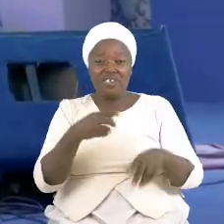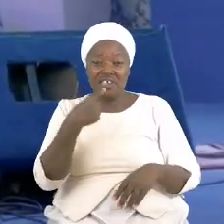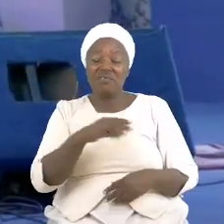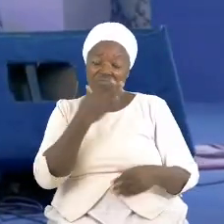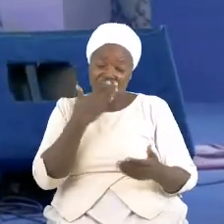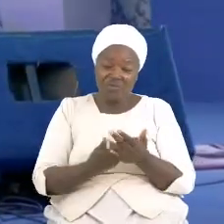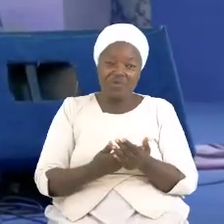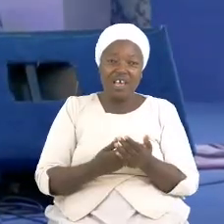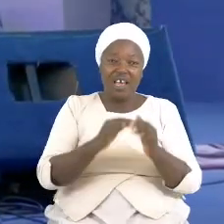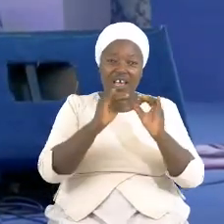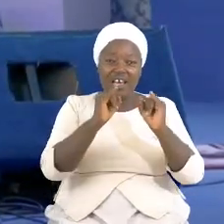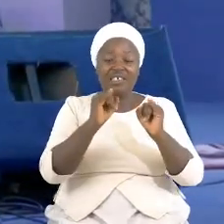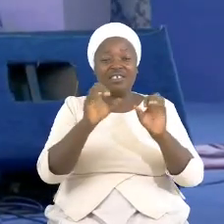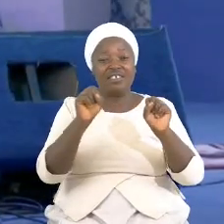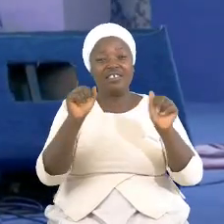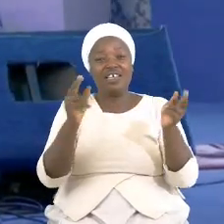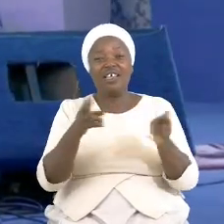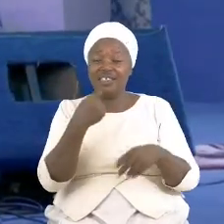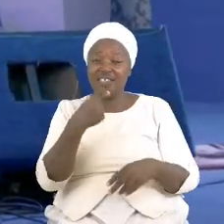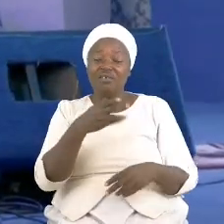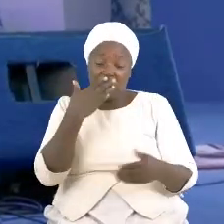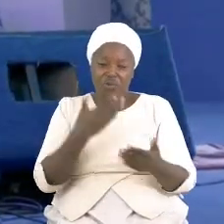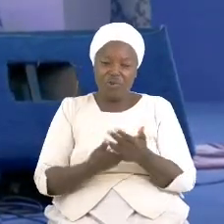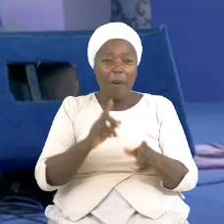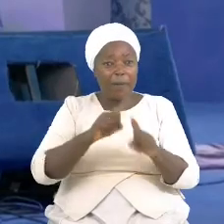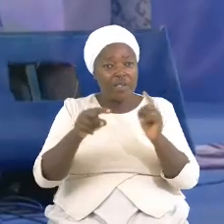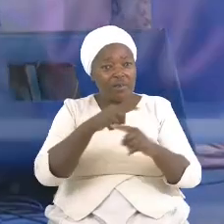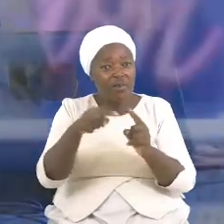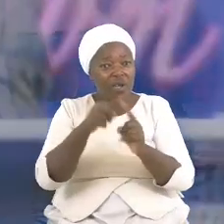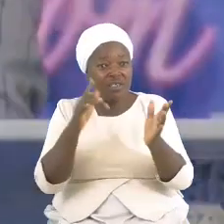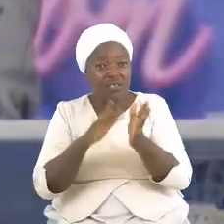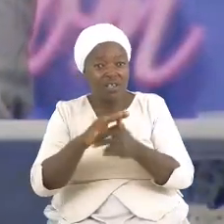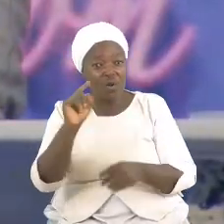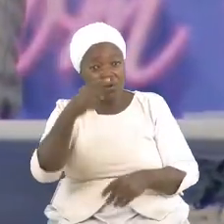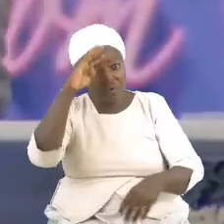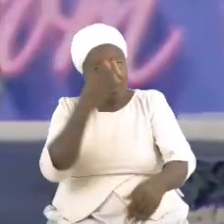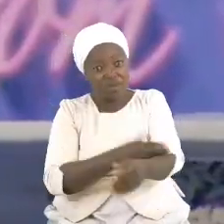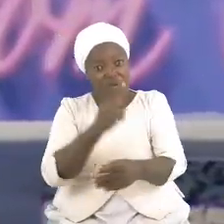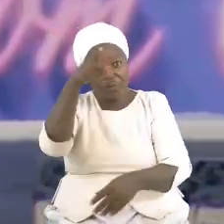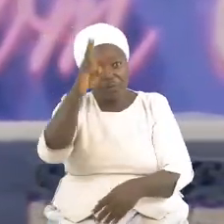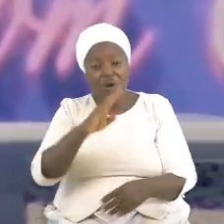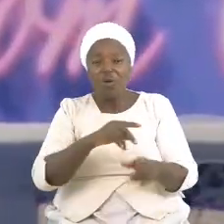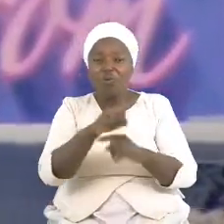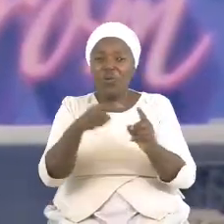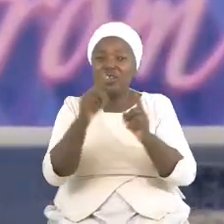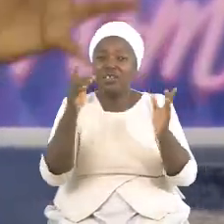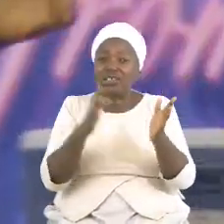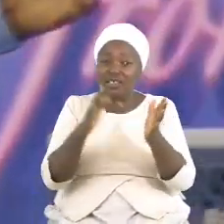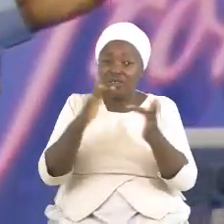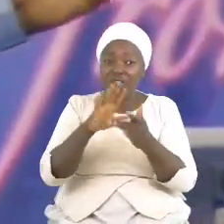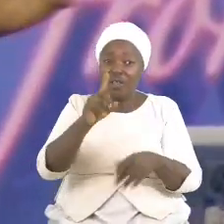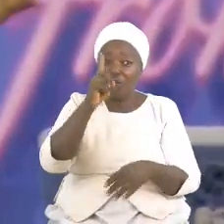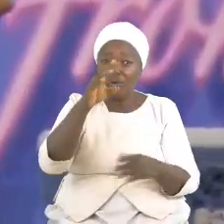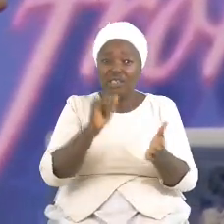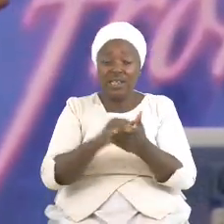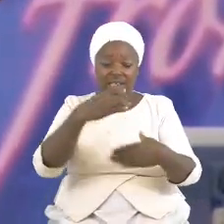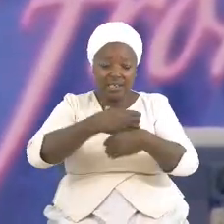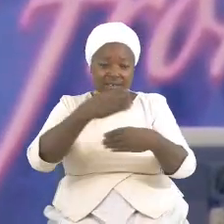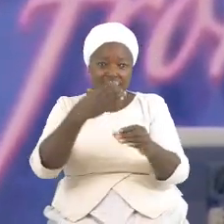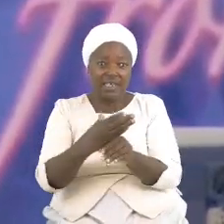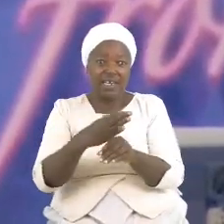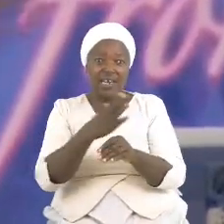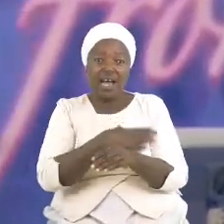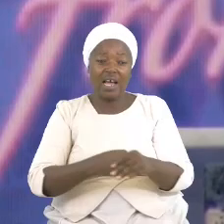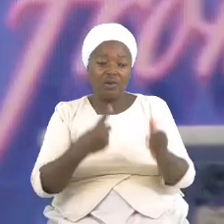that's good. But when Jesus, the only begotten Son of God, when Jesus, the one that created and opposed